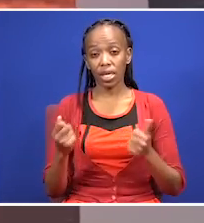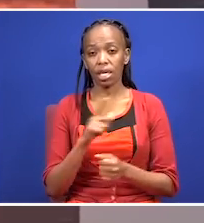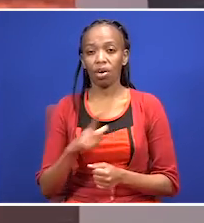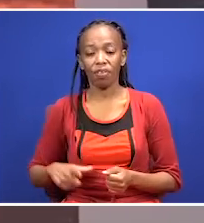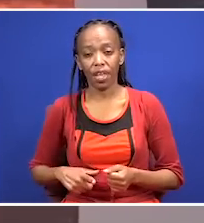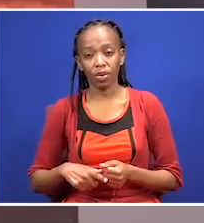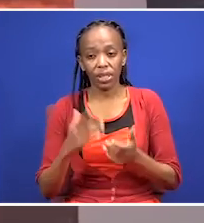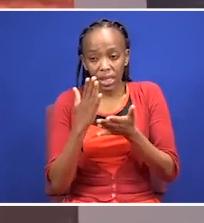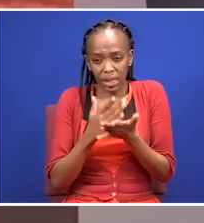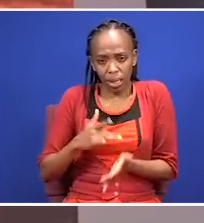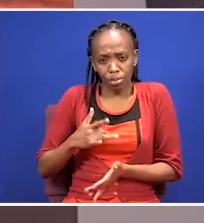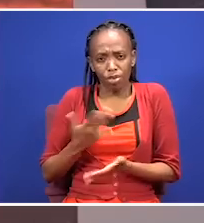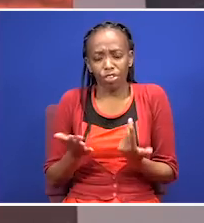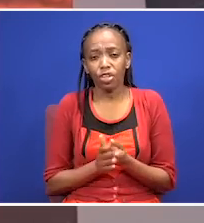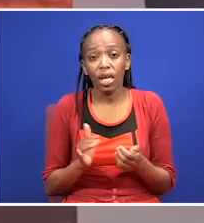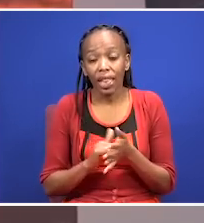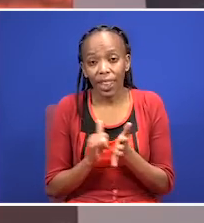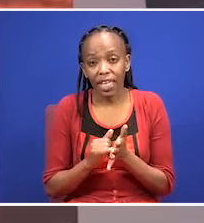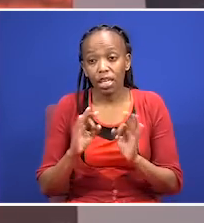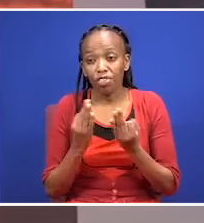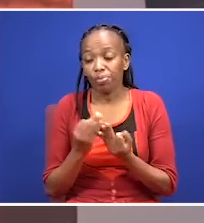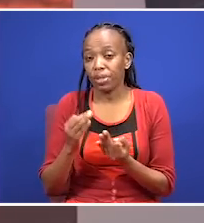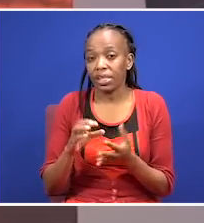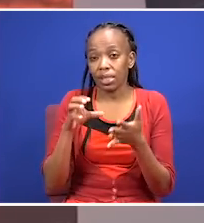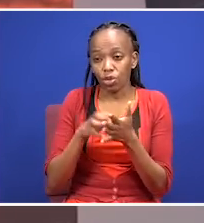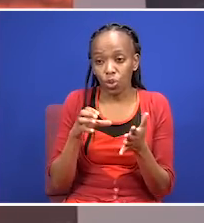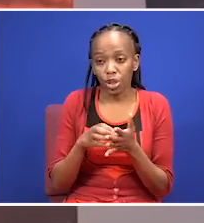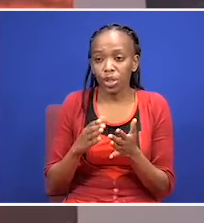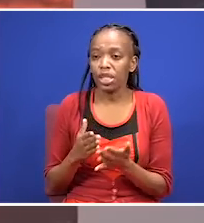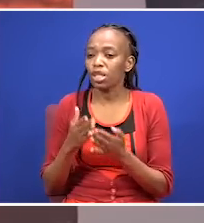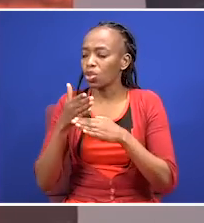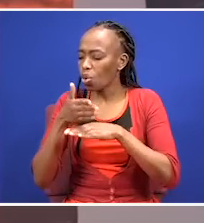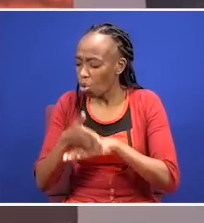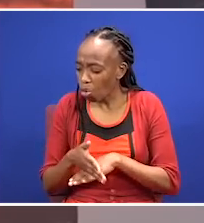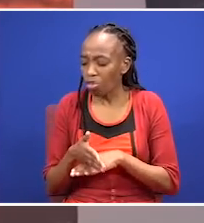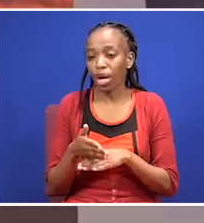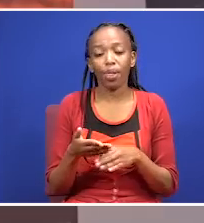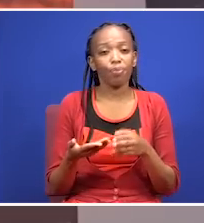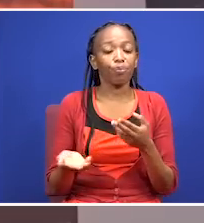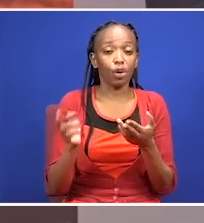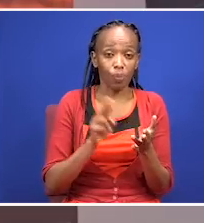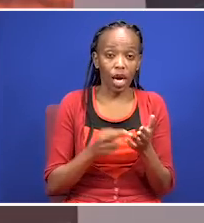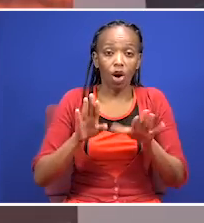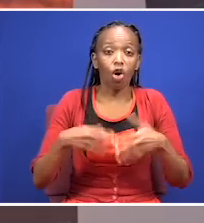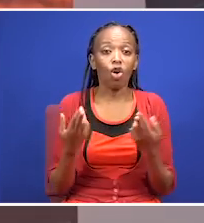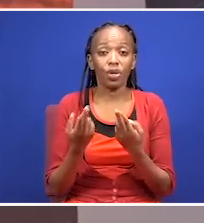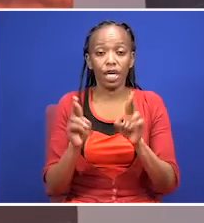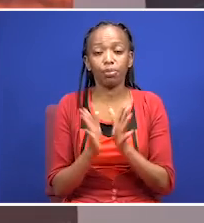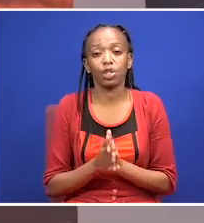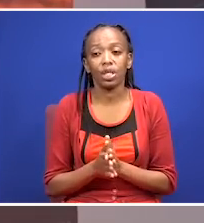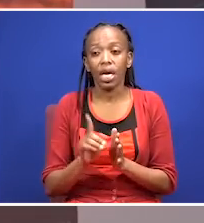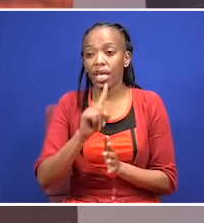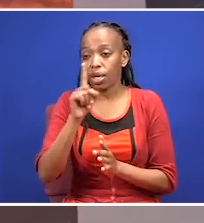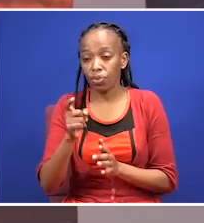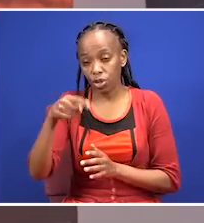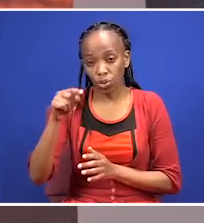lord some feel that their family situation is beyond repair or redemption and the